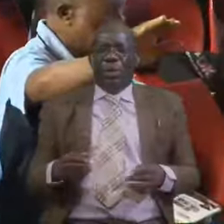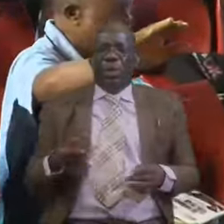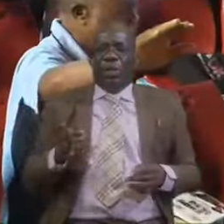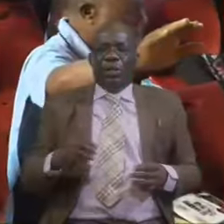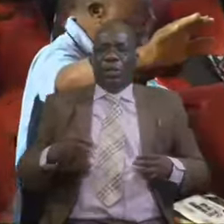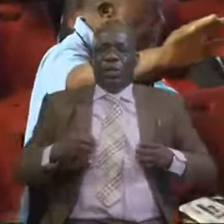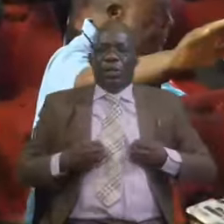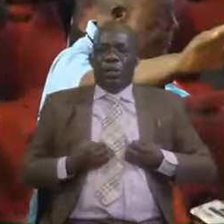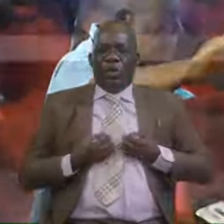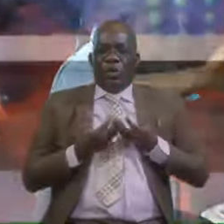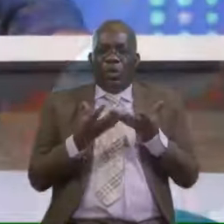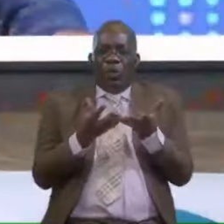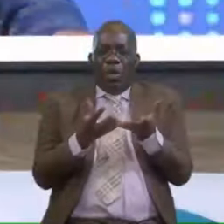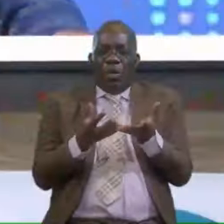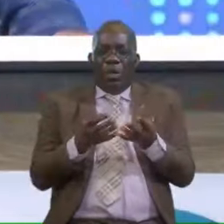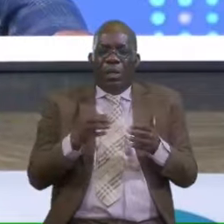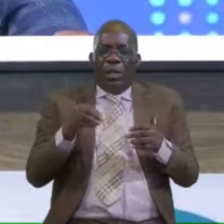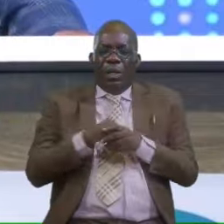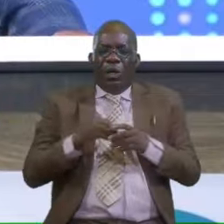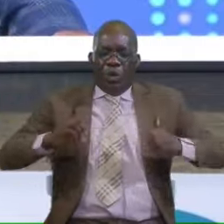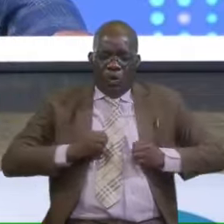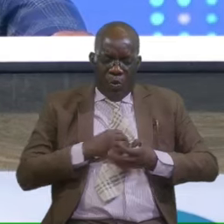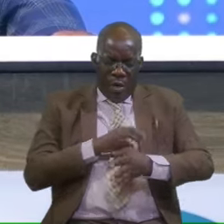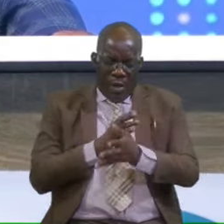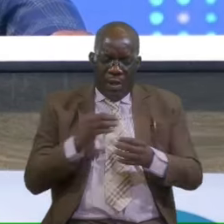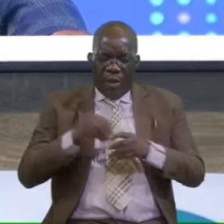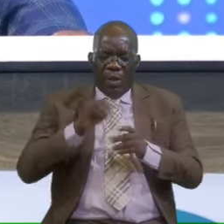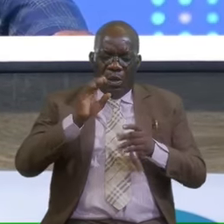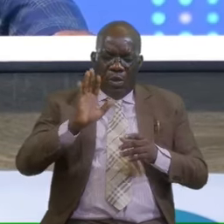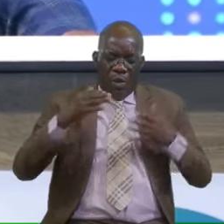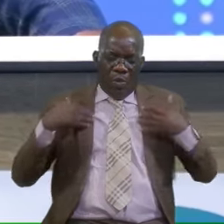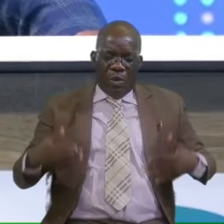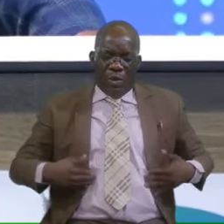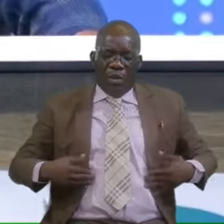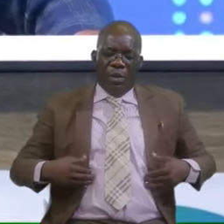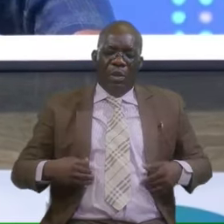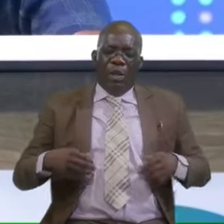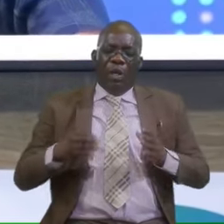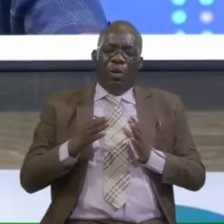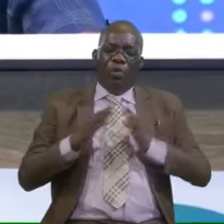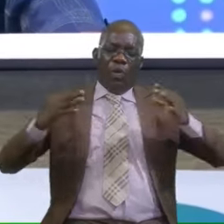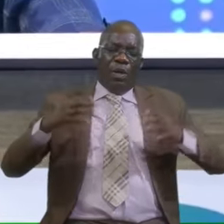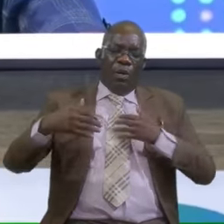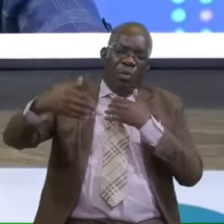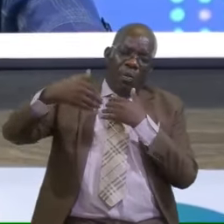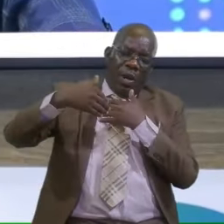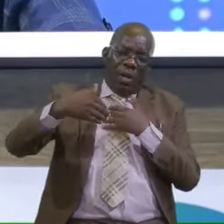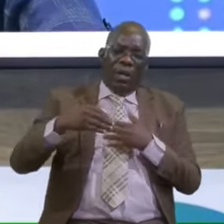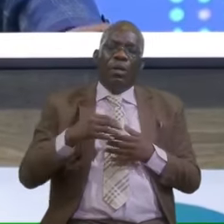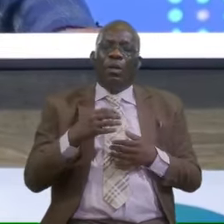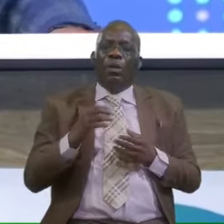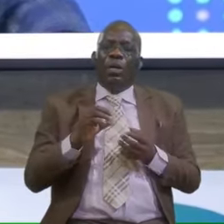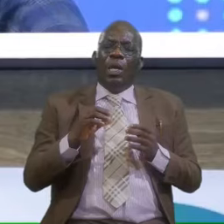in your body, hunchback, goiter, and hernia,